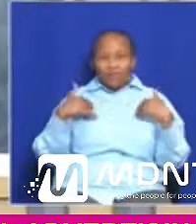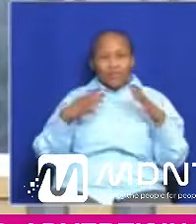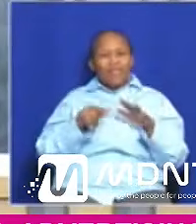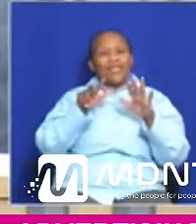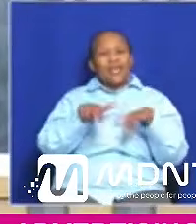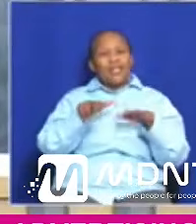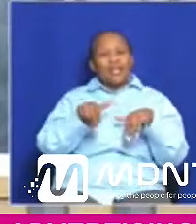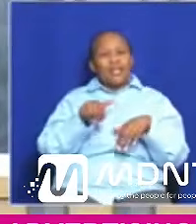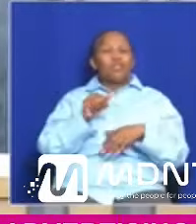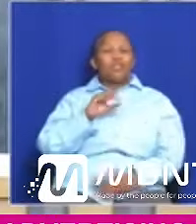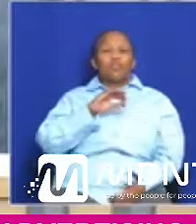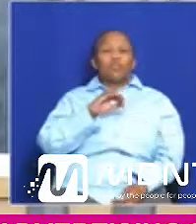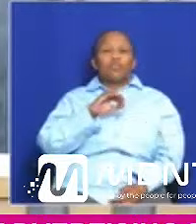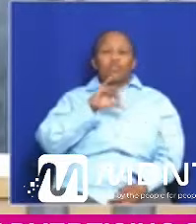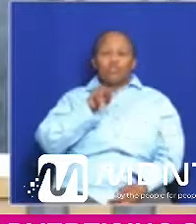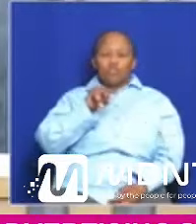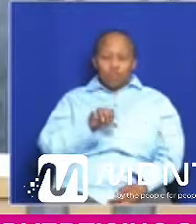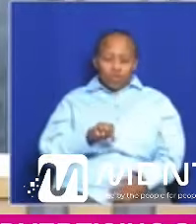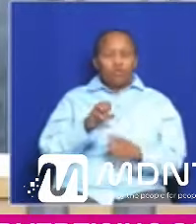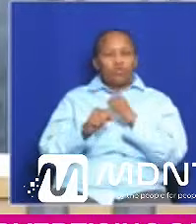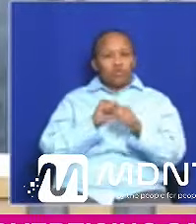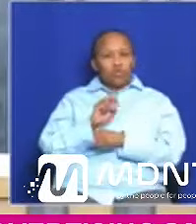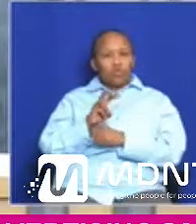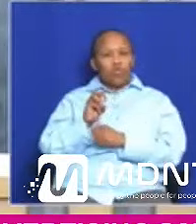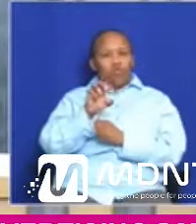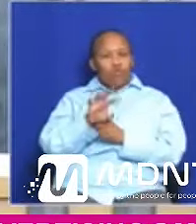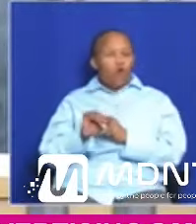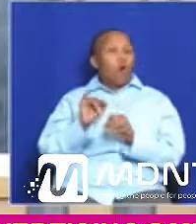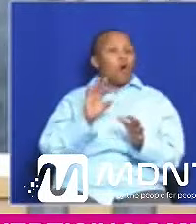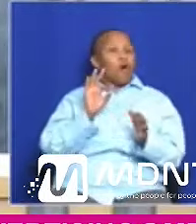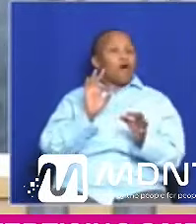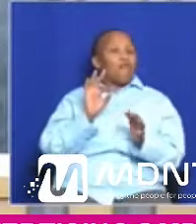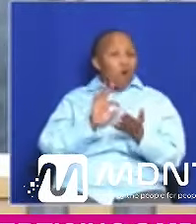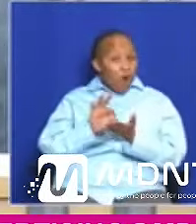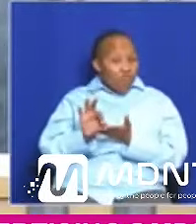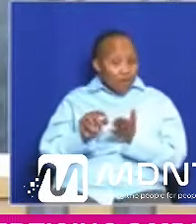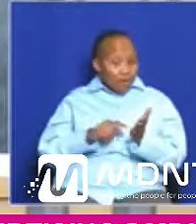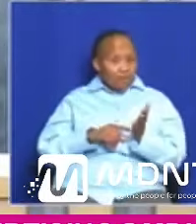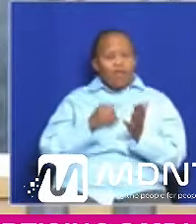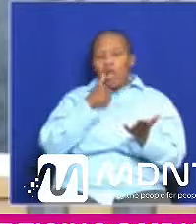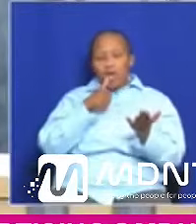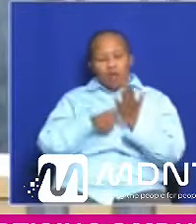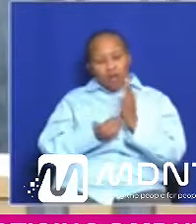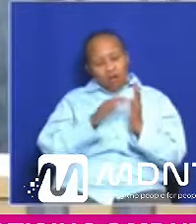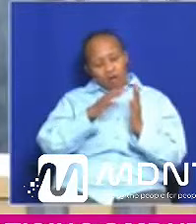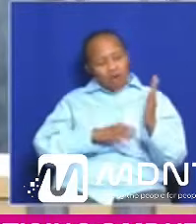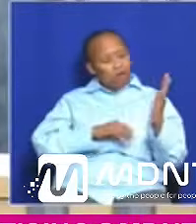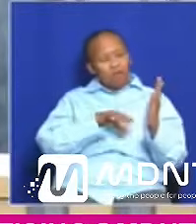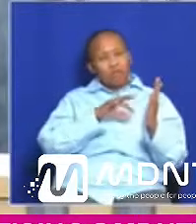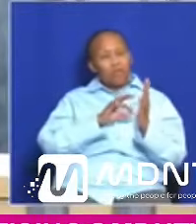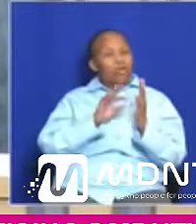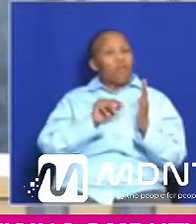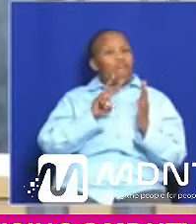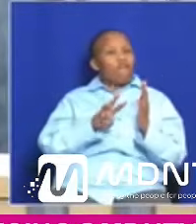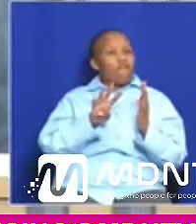that specific contract, and would like the opportunity to respond to the letter signed 4 February 2025 and